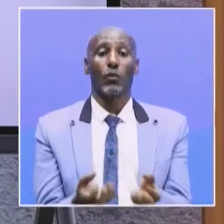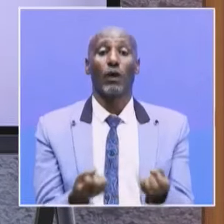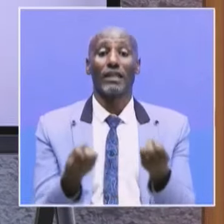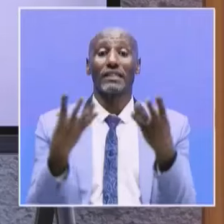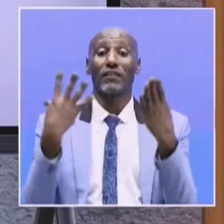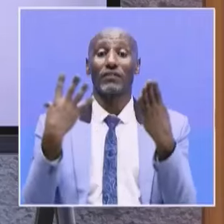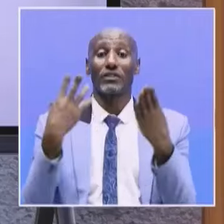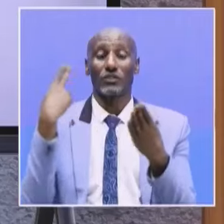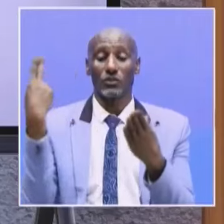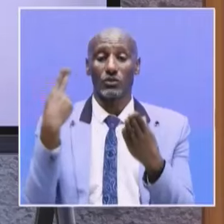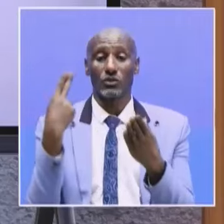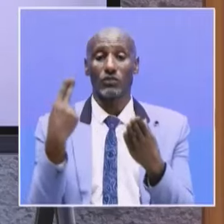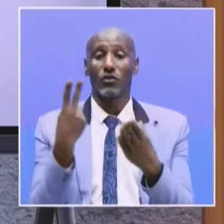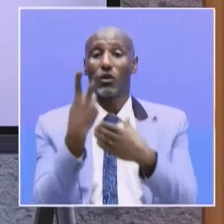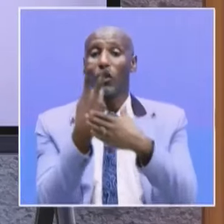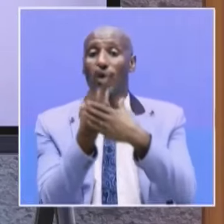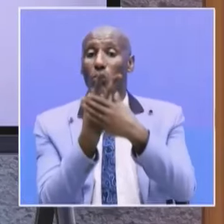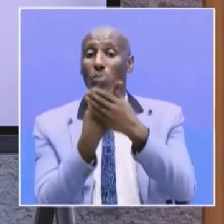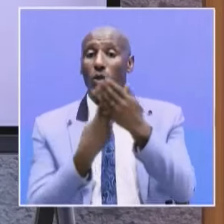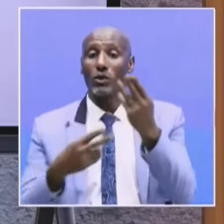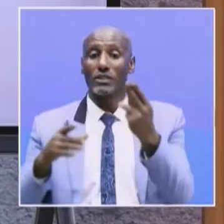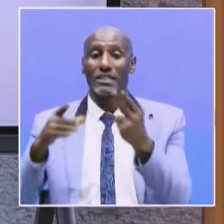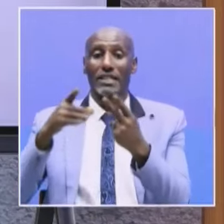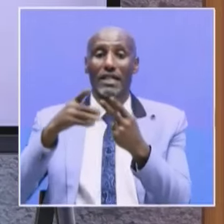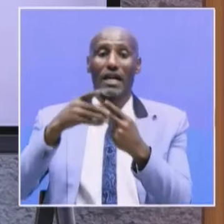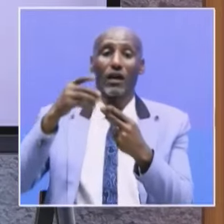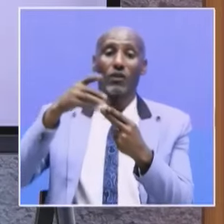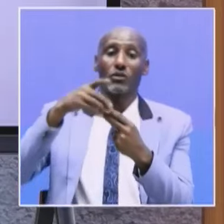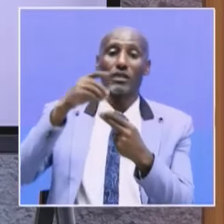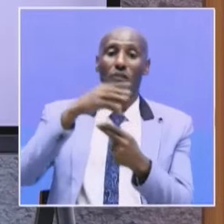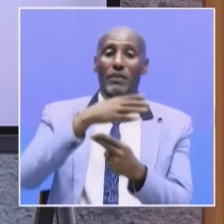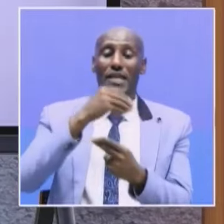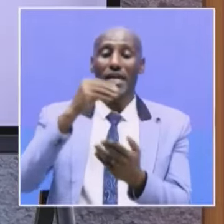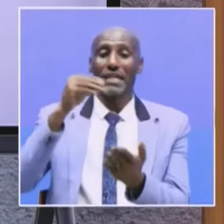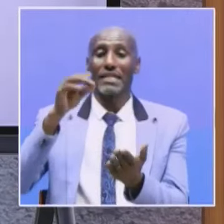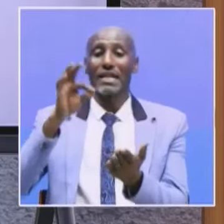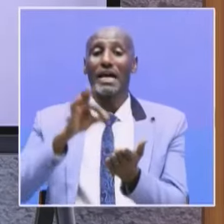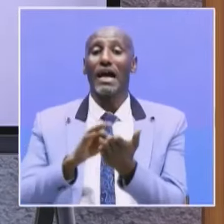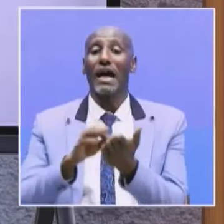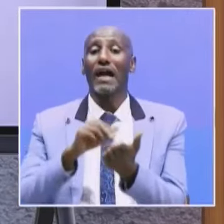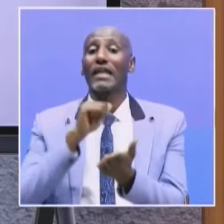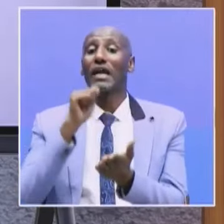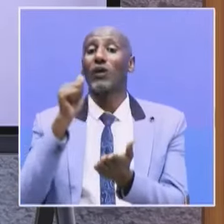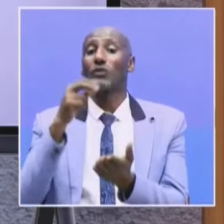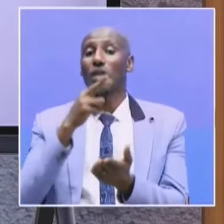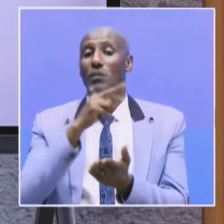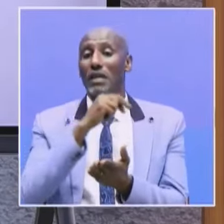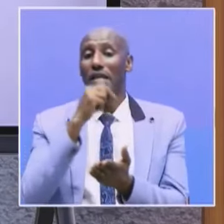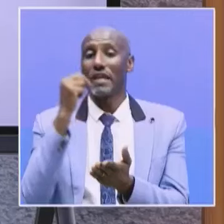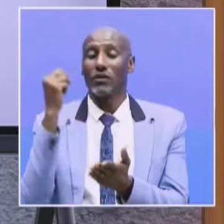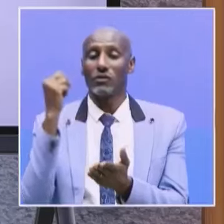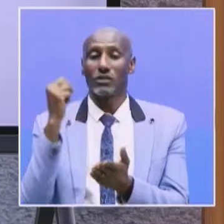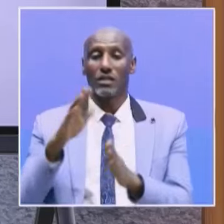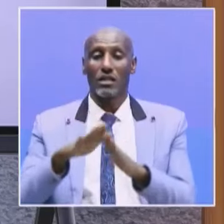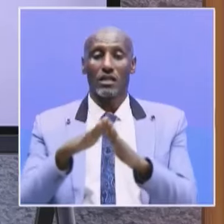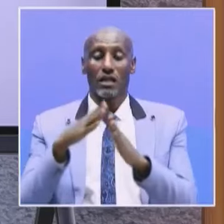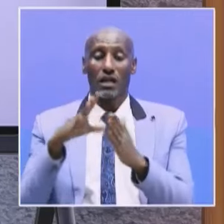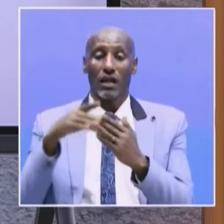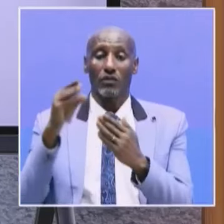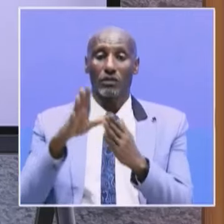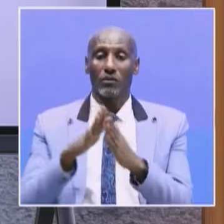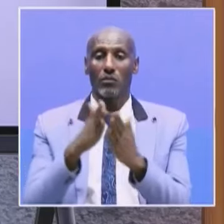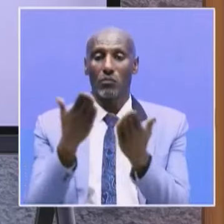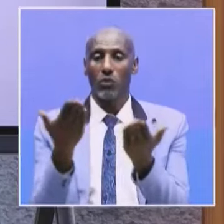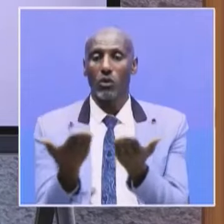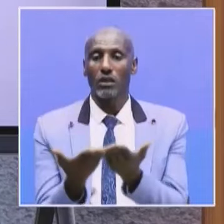and uncountable noun. So when we come to countable noun, that you can count. Book, a dog,